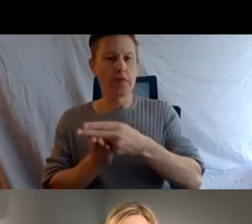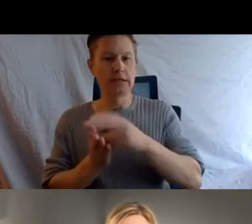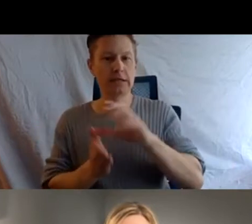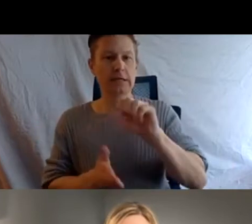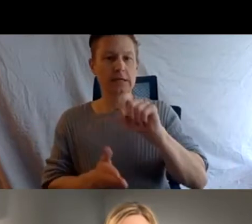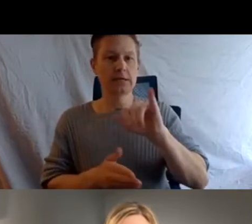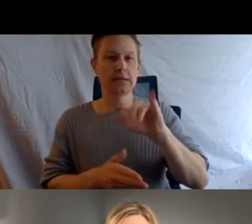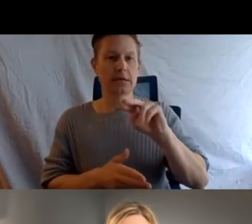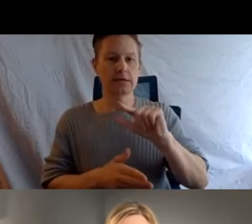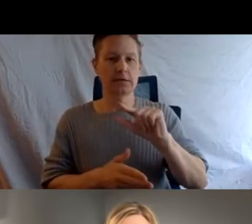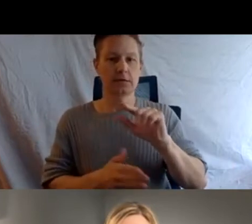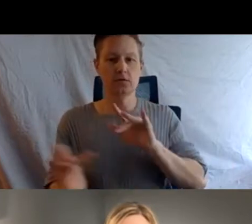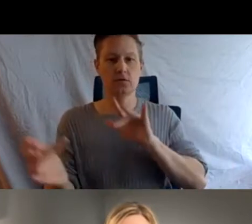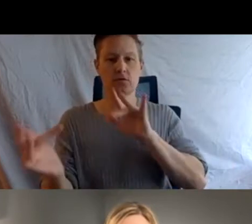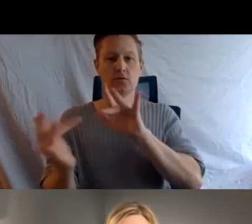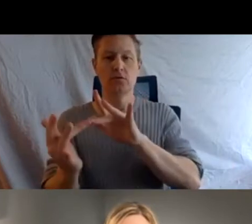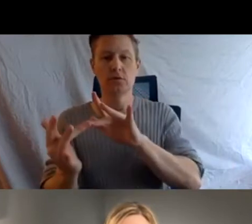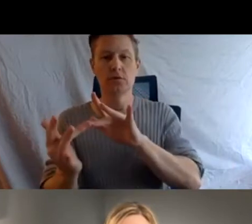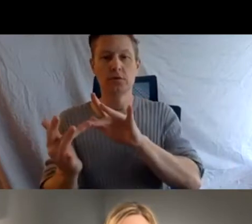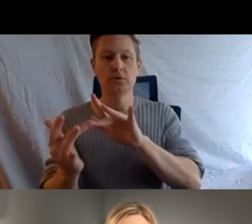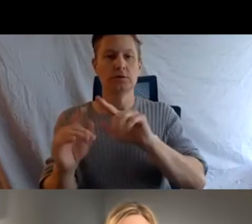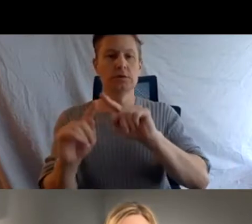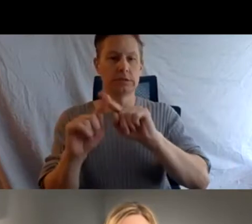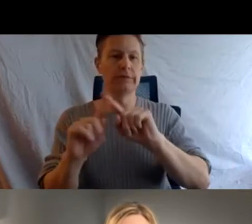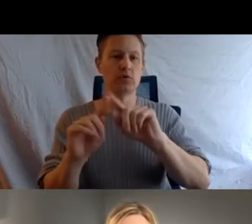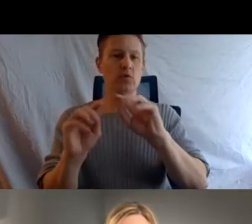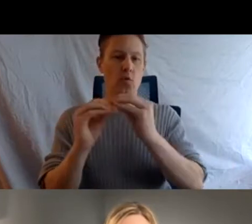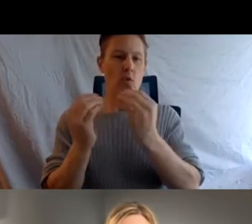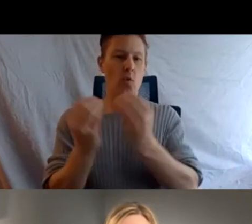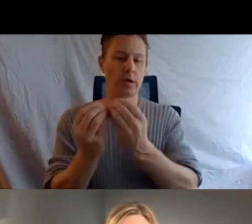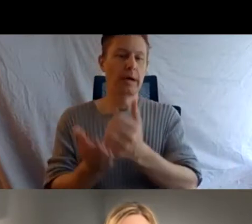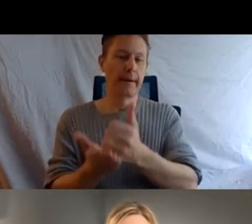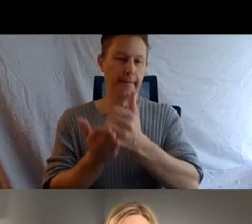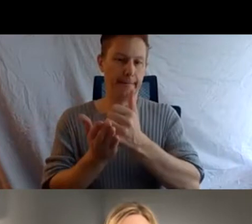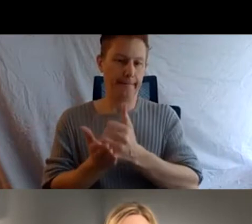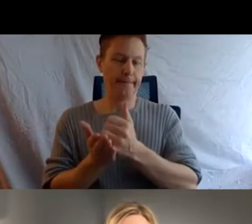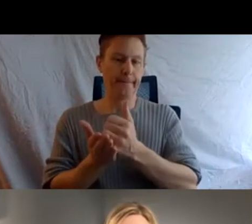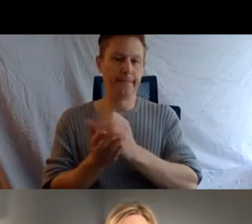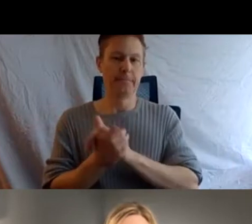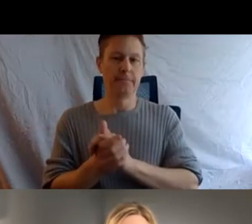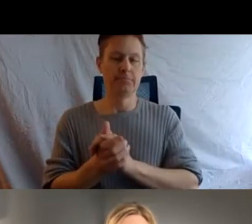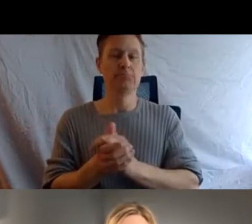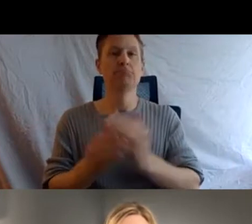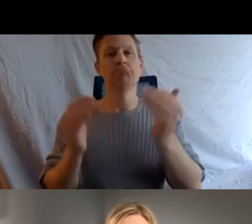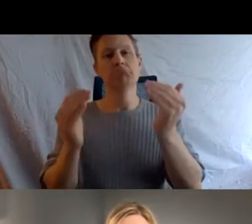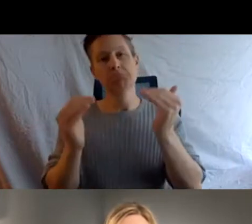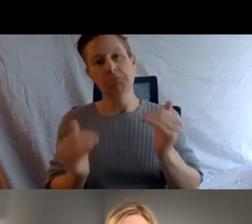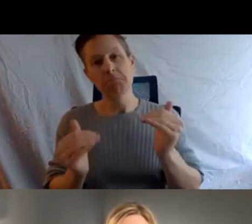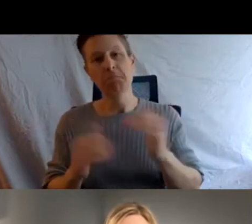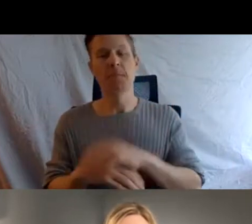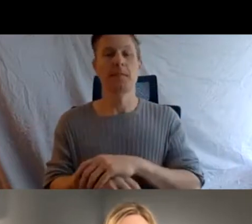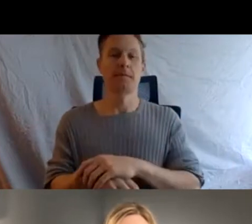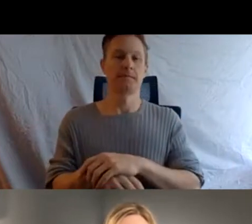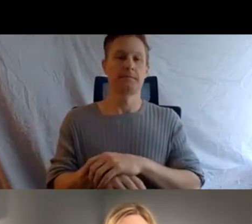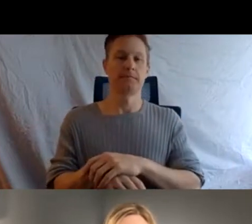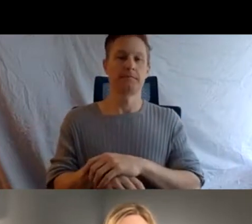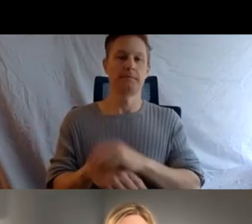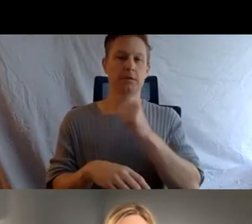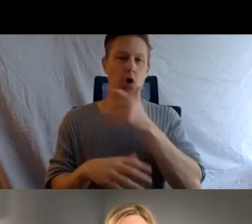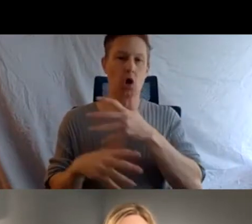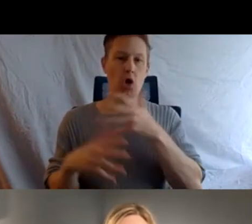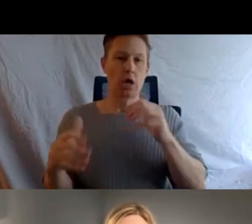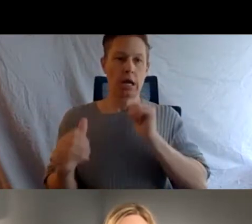out to some certain organizations that may have that. And then it was, okay, like who, because there wasn't a lot of